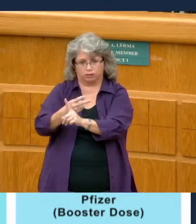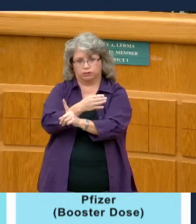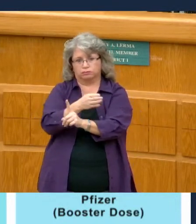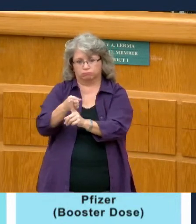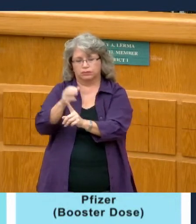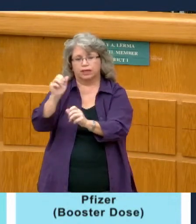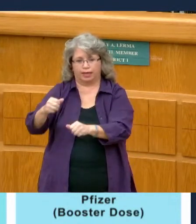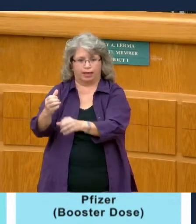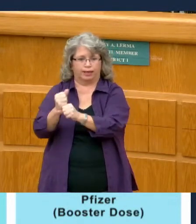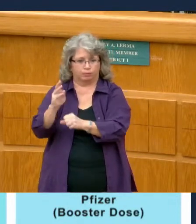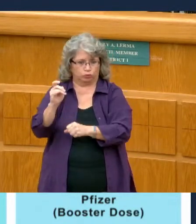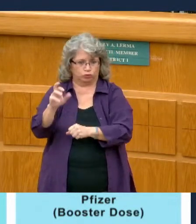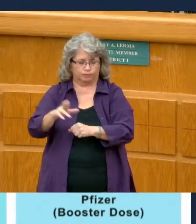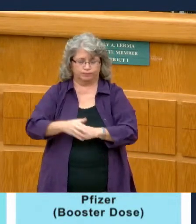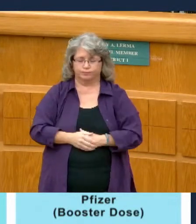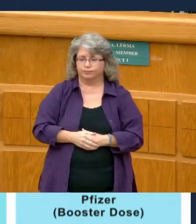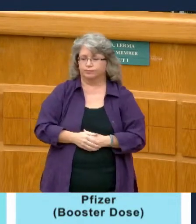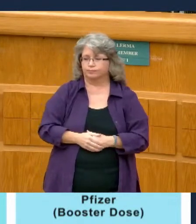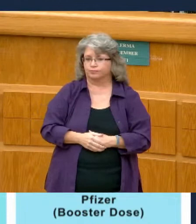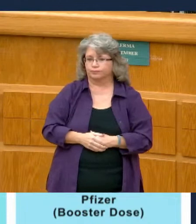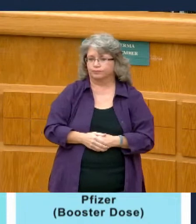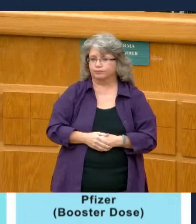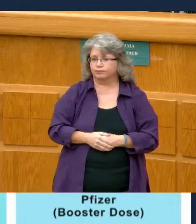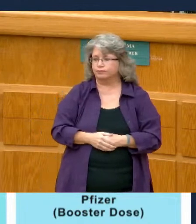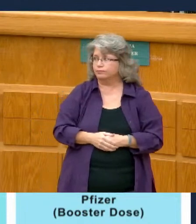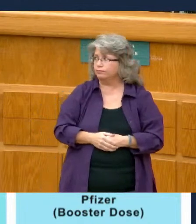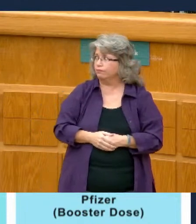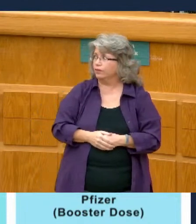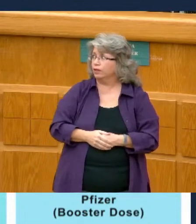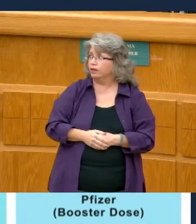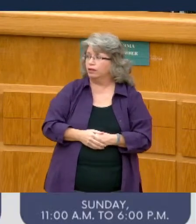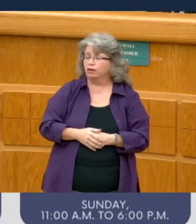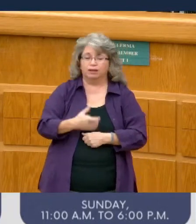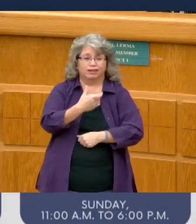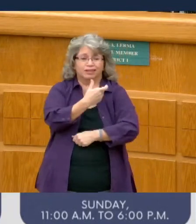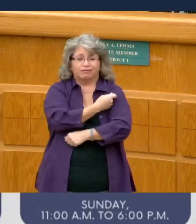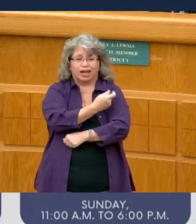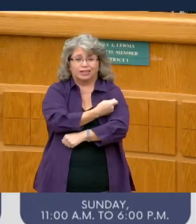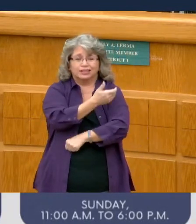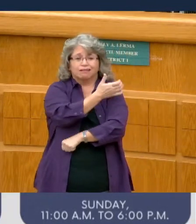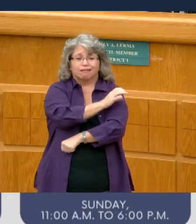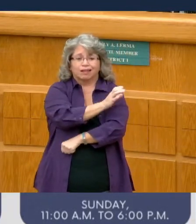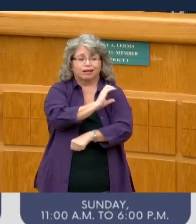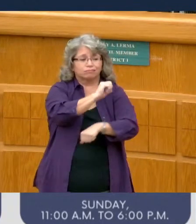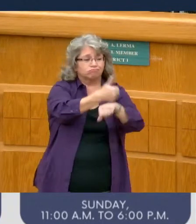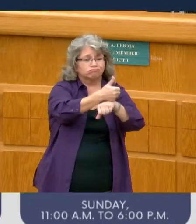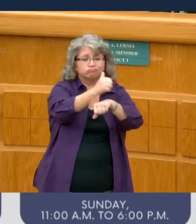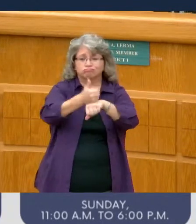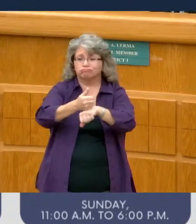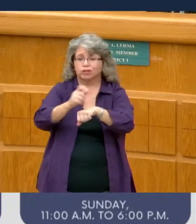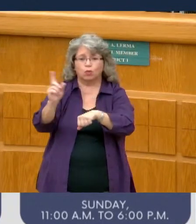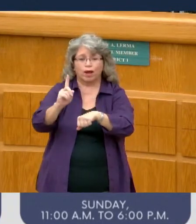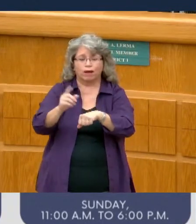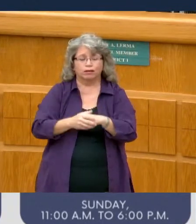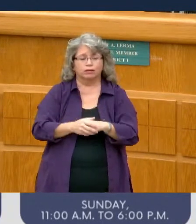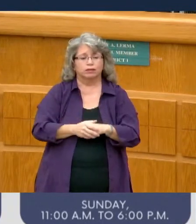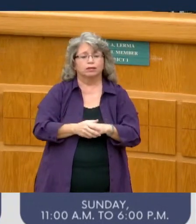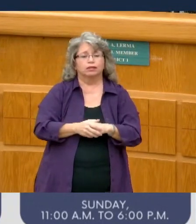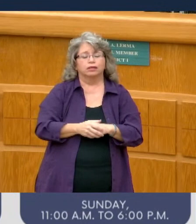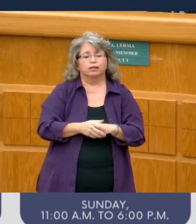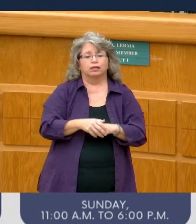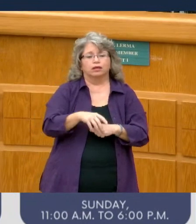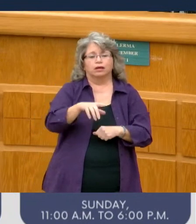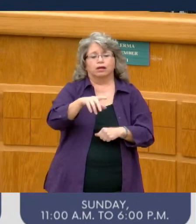So what are some of these COVID vaccine clinics? And they're here listed. We have La Palmera Mall at the Old Charming Charlie's,